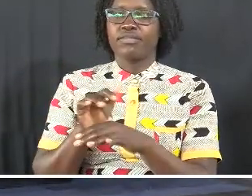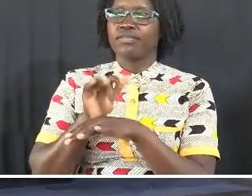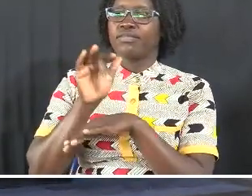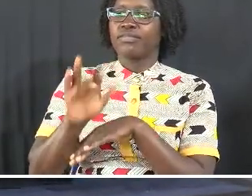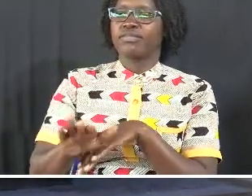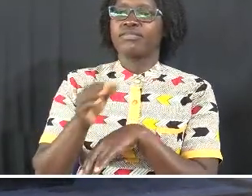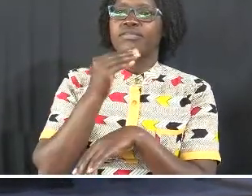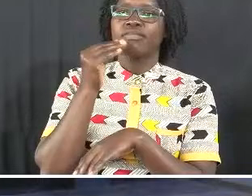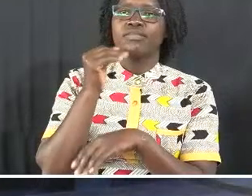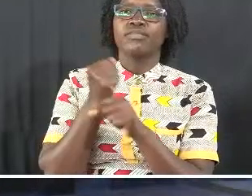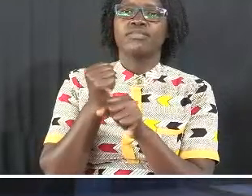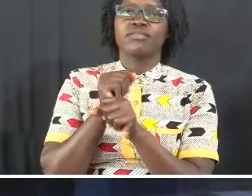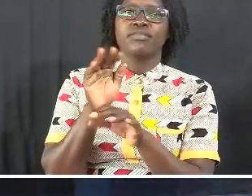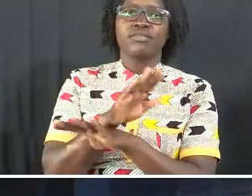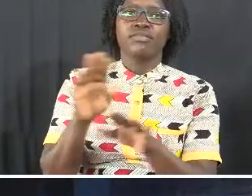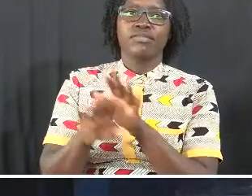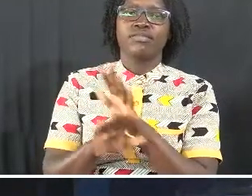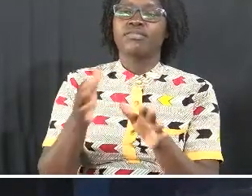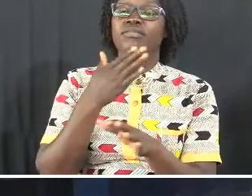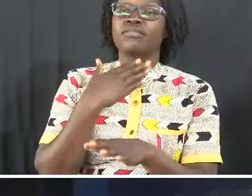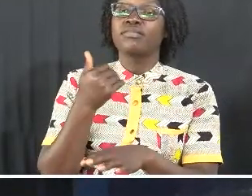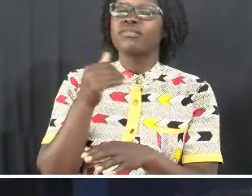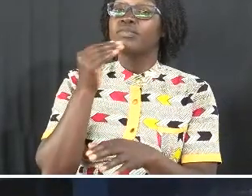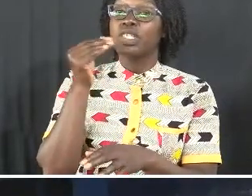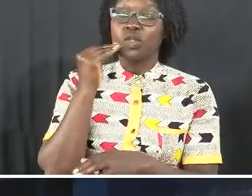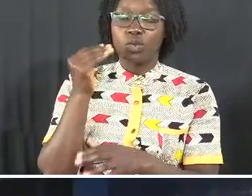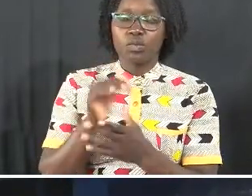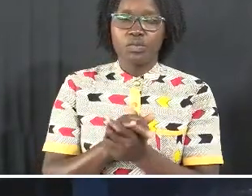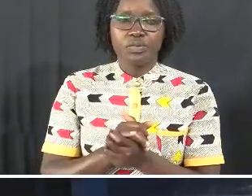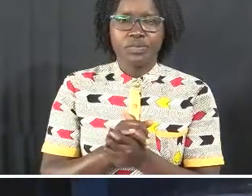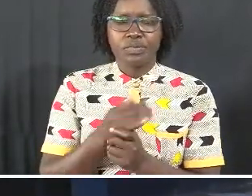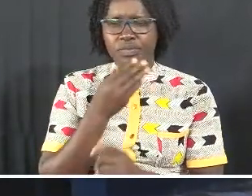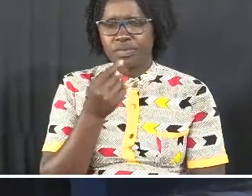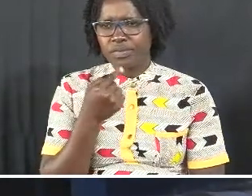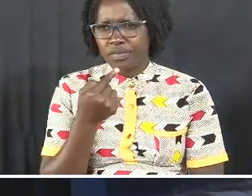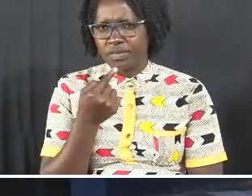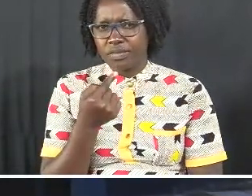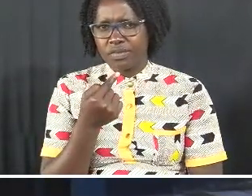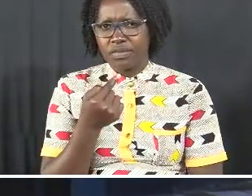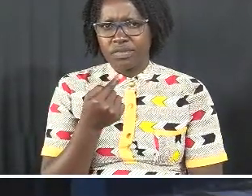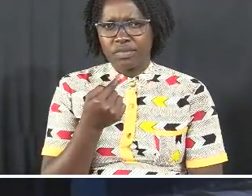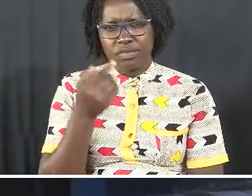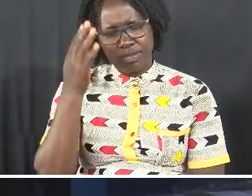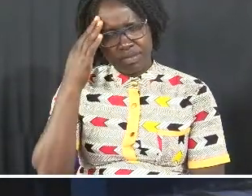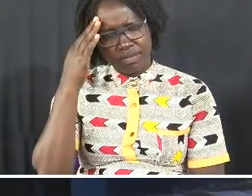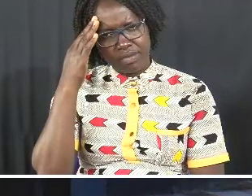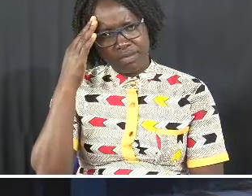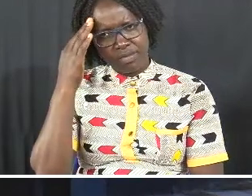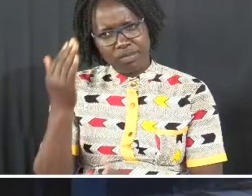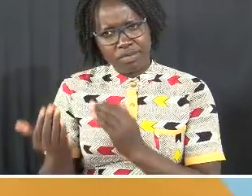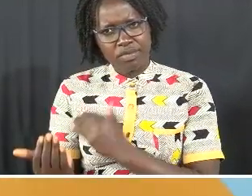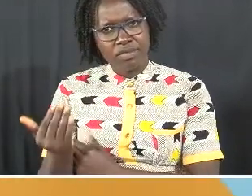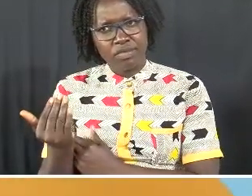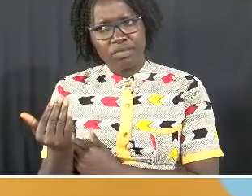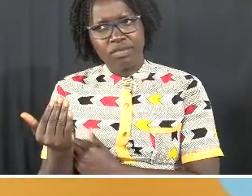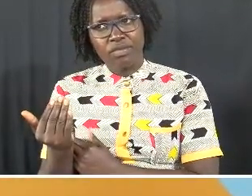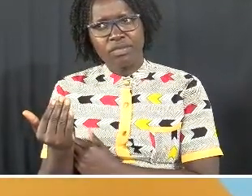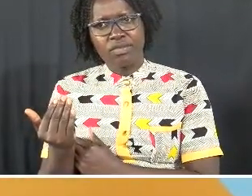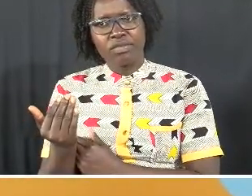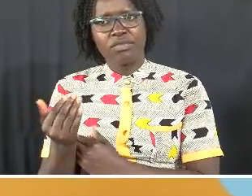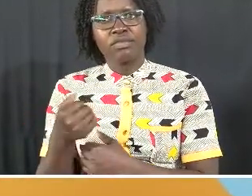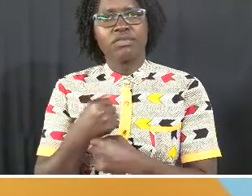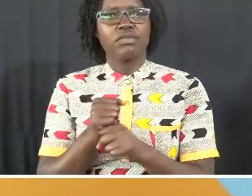home. You can do everything else that you want at home. The father said, you know, since I came here this morning, I've met many